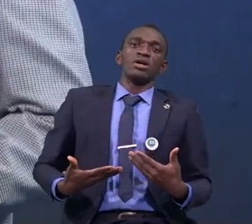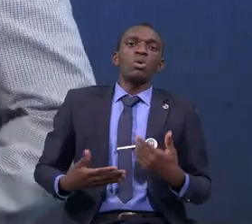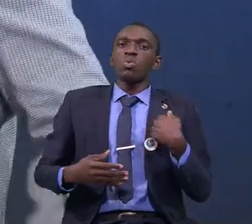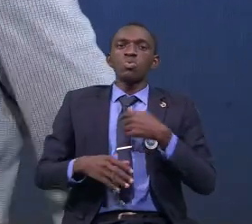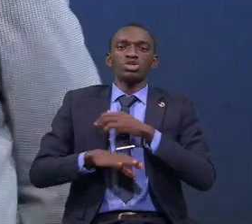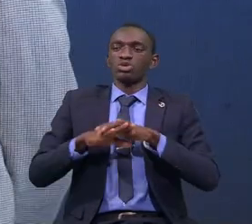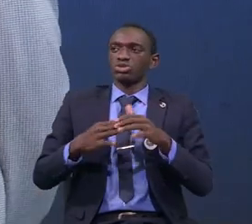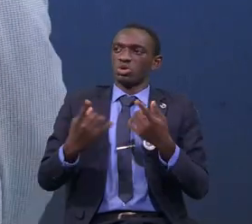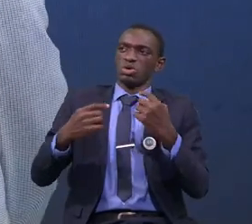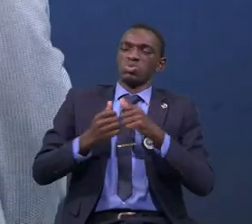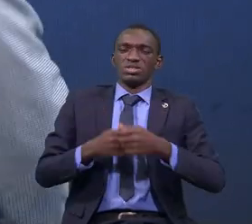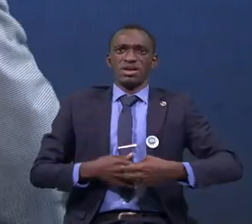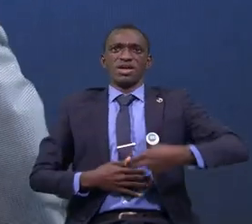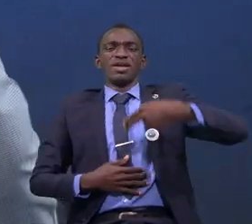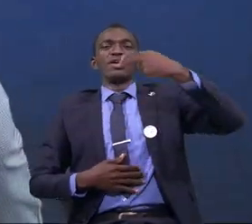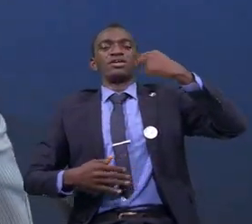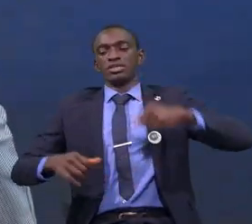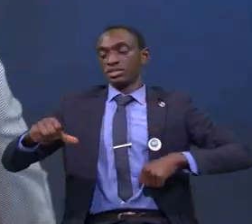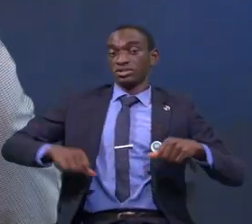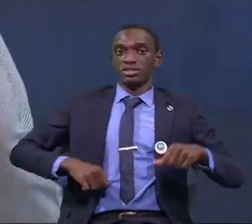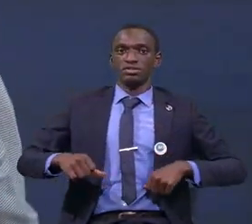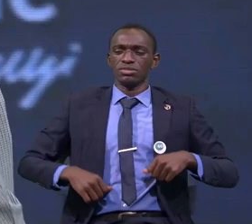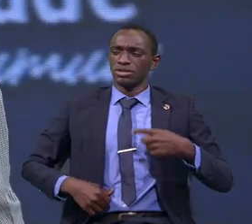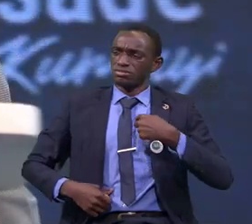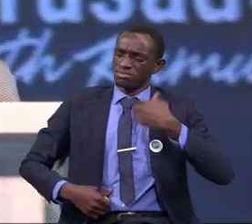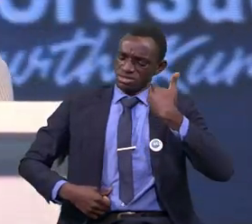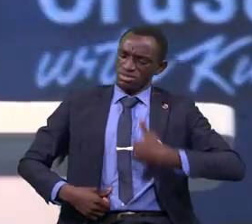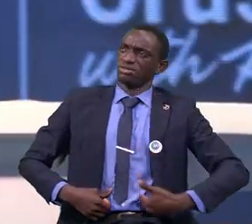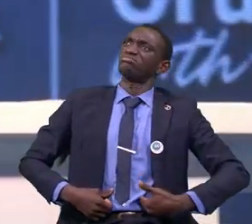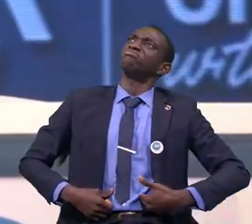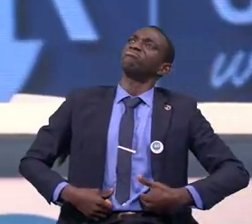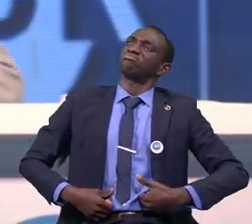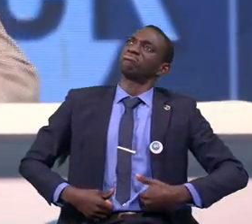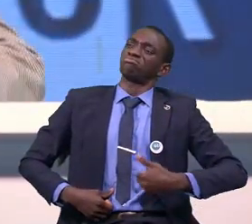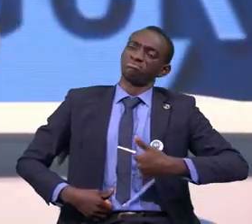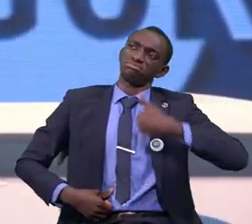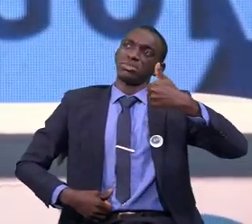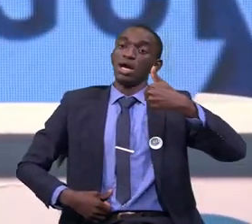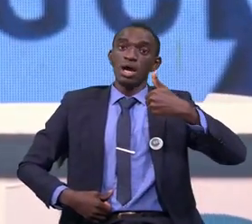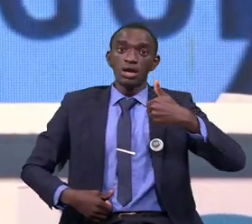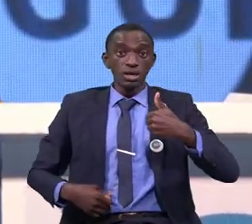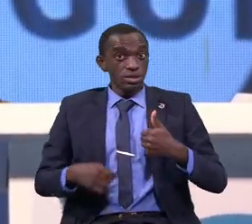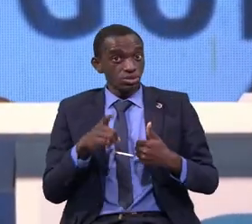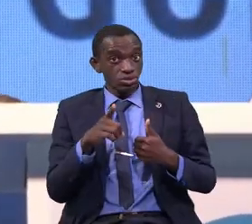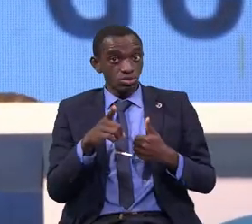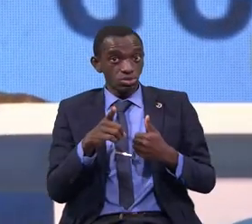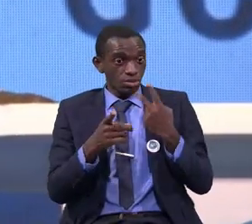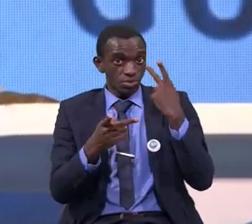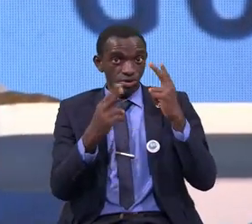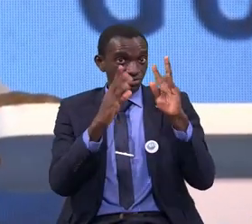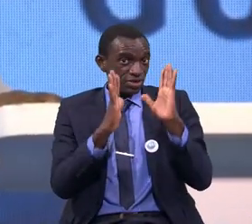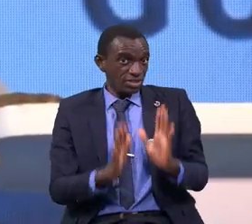esteem. I am so and so. You're a prophet, you're a